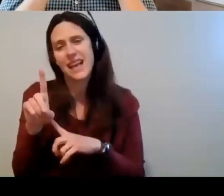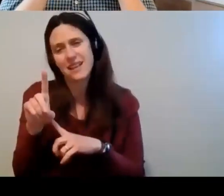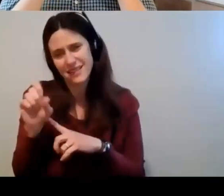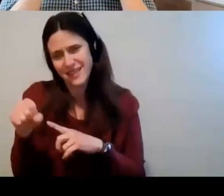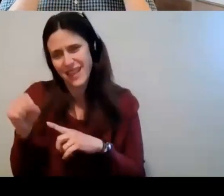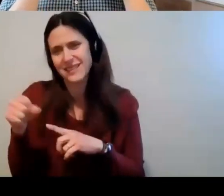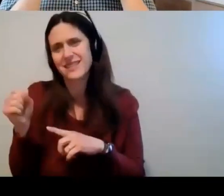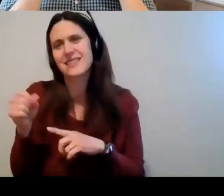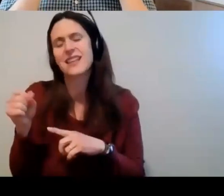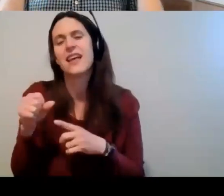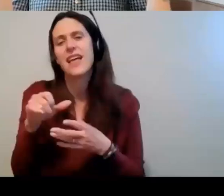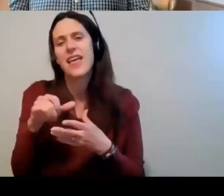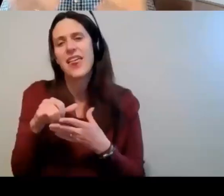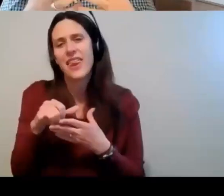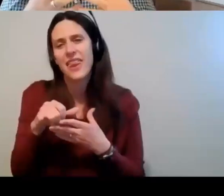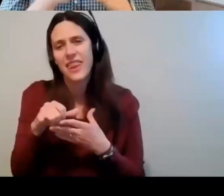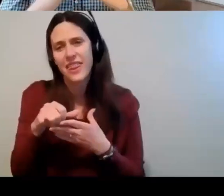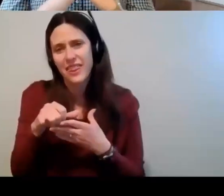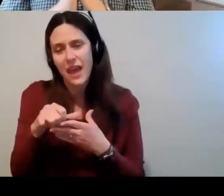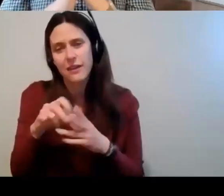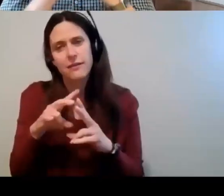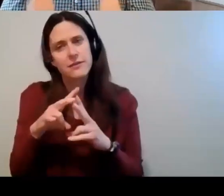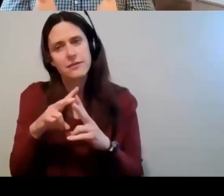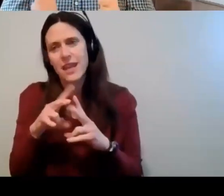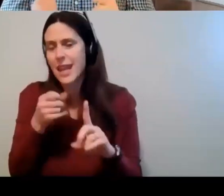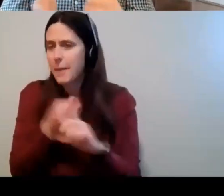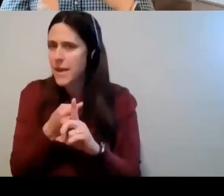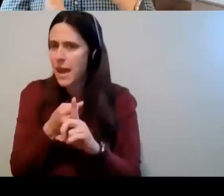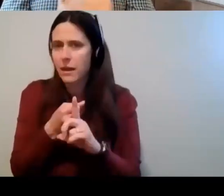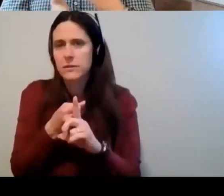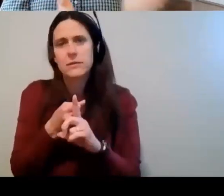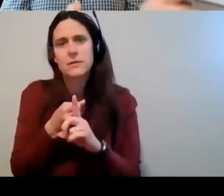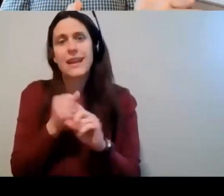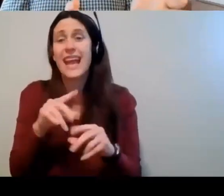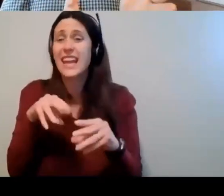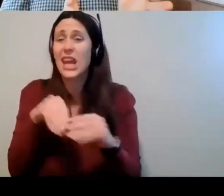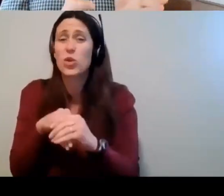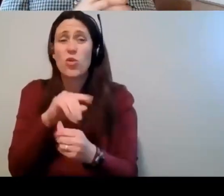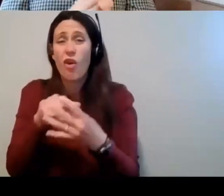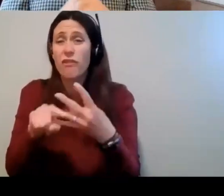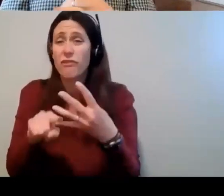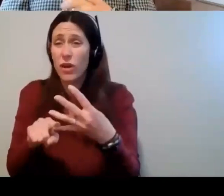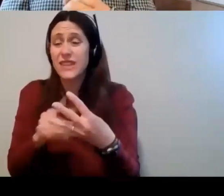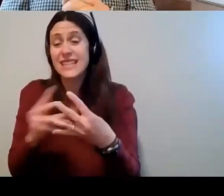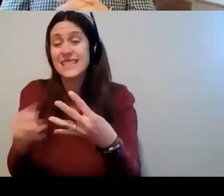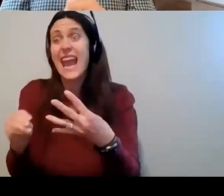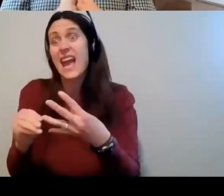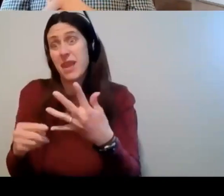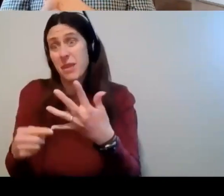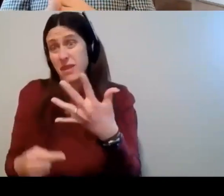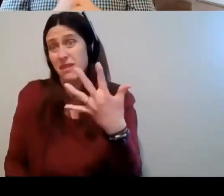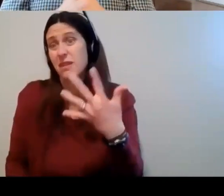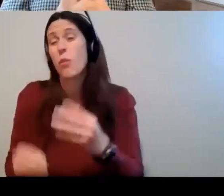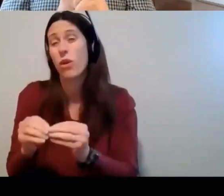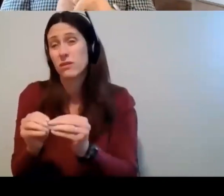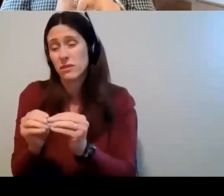is so impactful, can include all of these things and many more issues. Complex